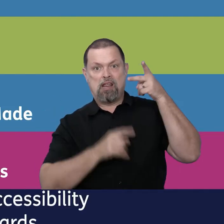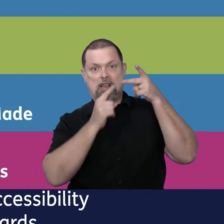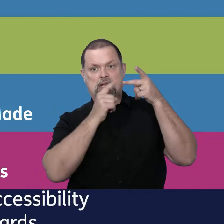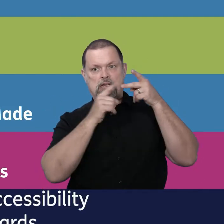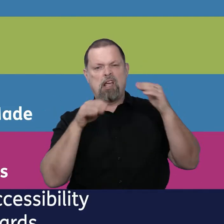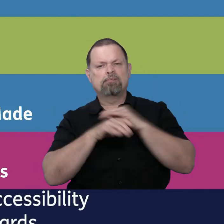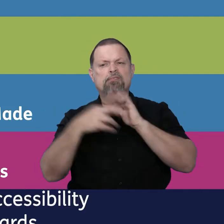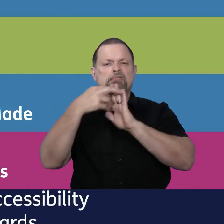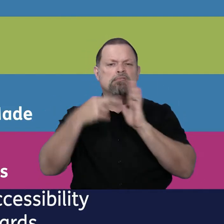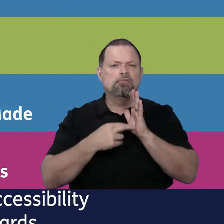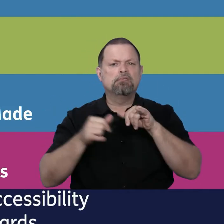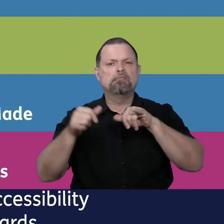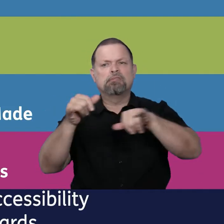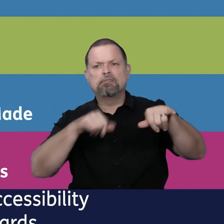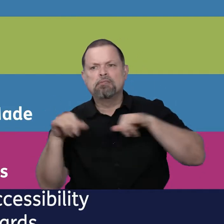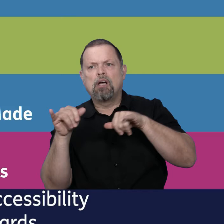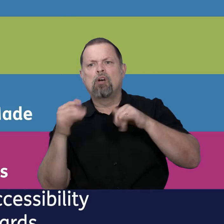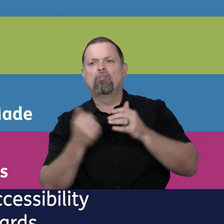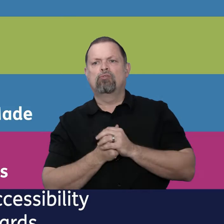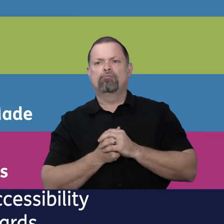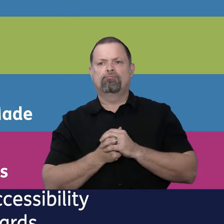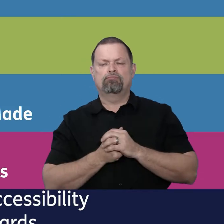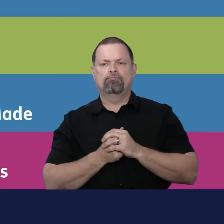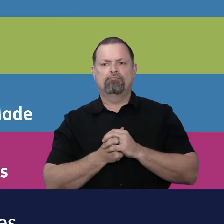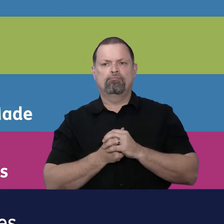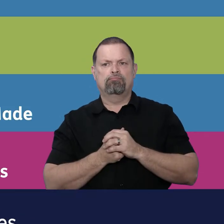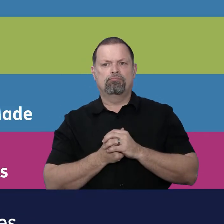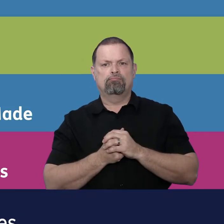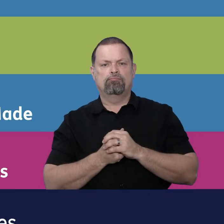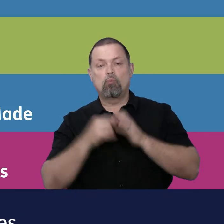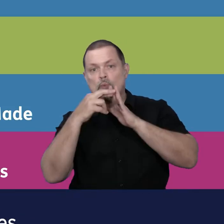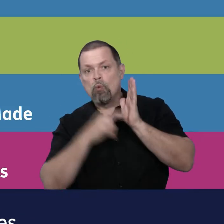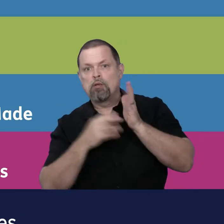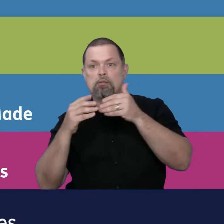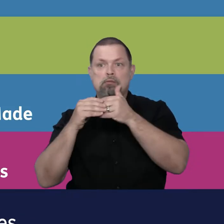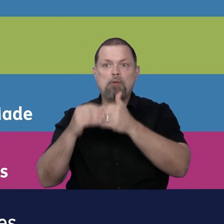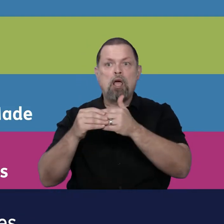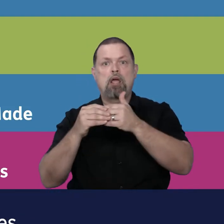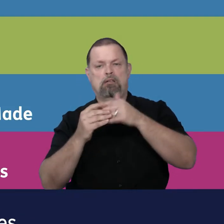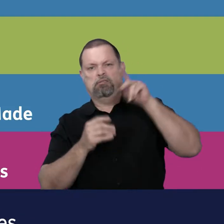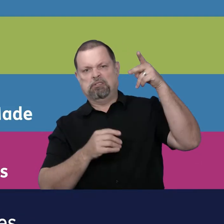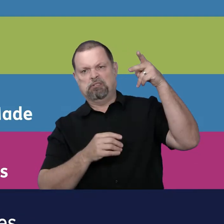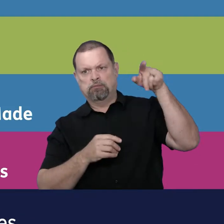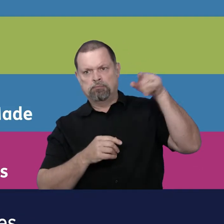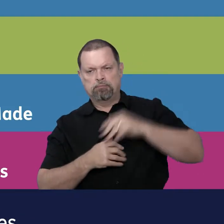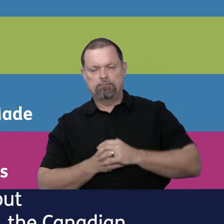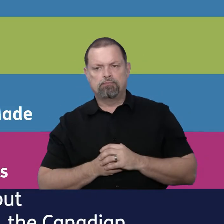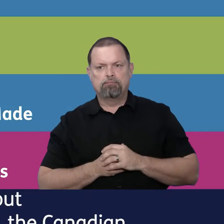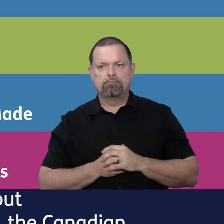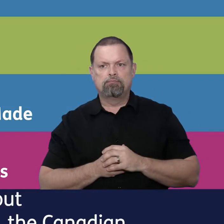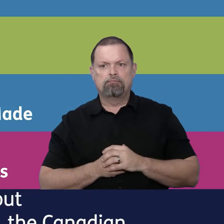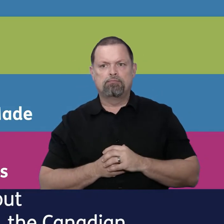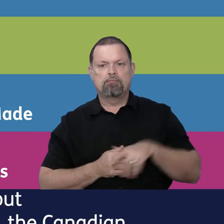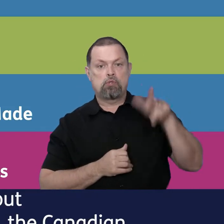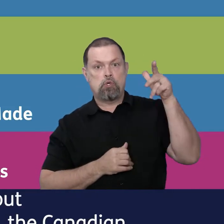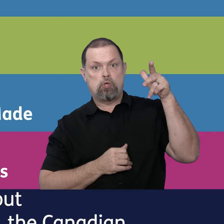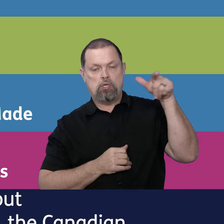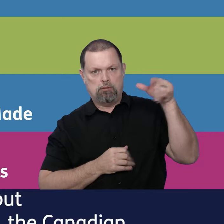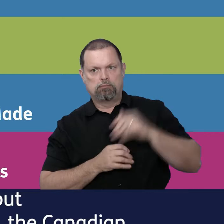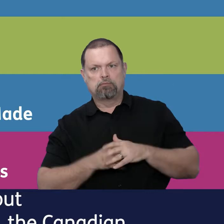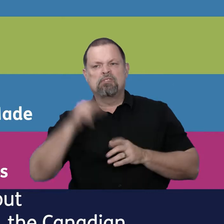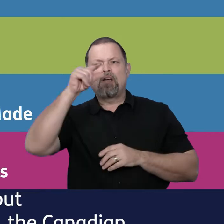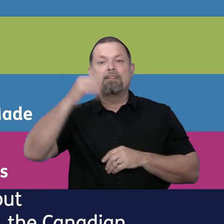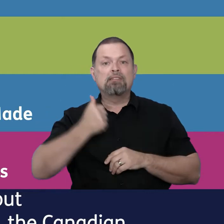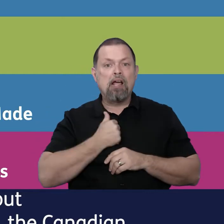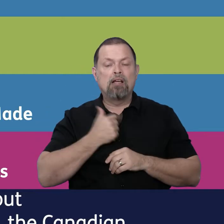video is about accessibility regulations and standards, or rules and guidelines. The third video is about